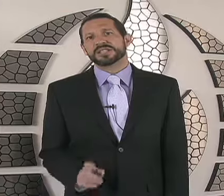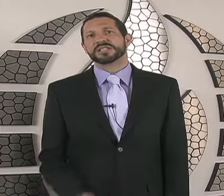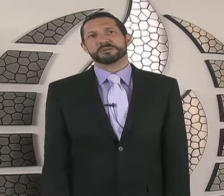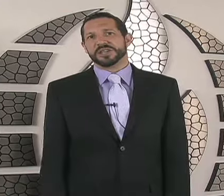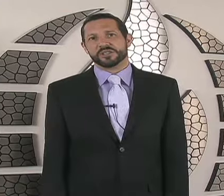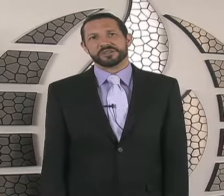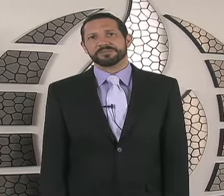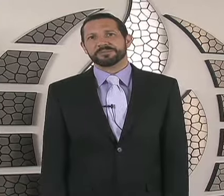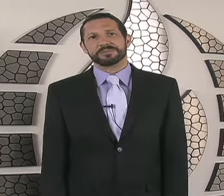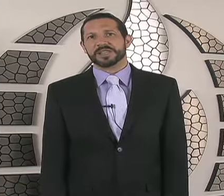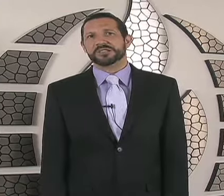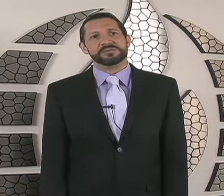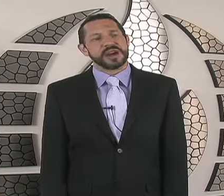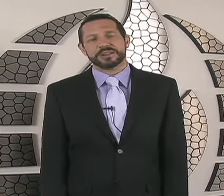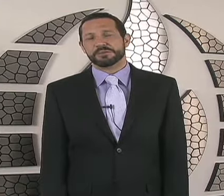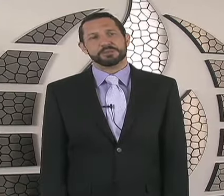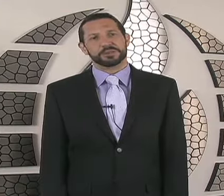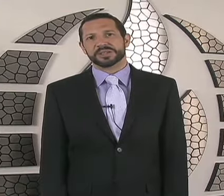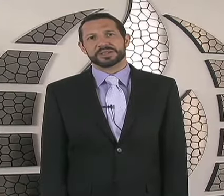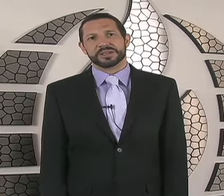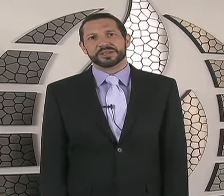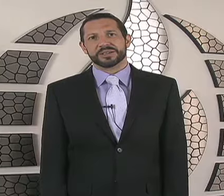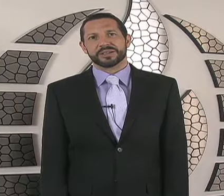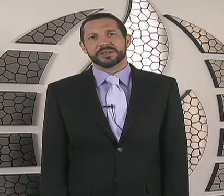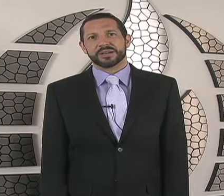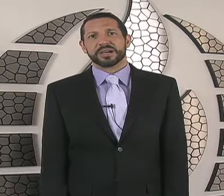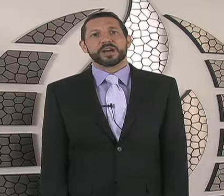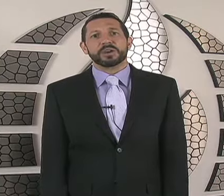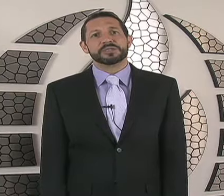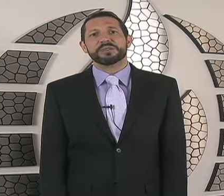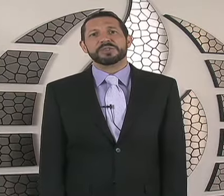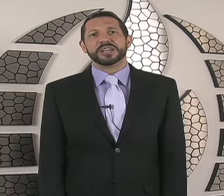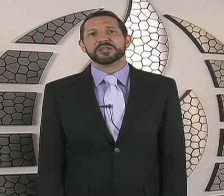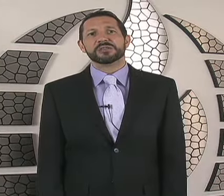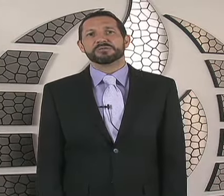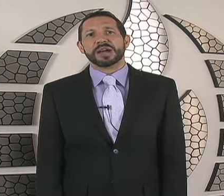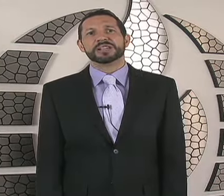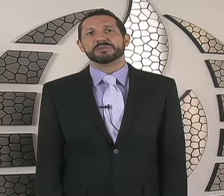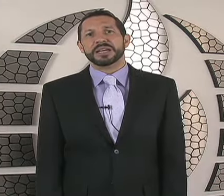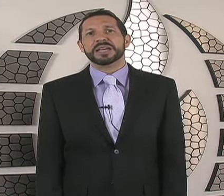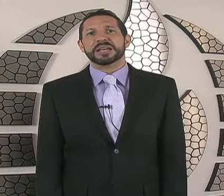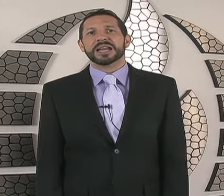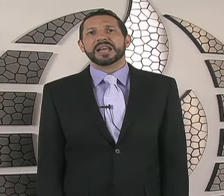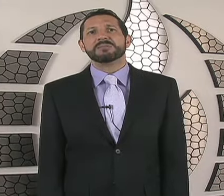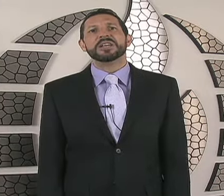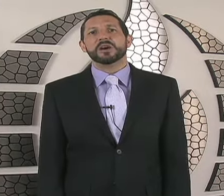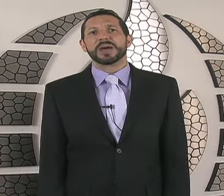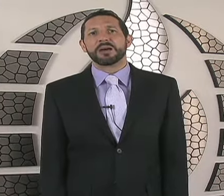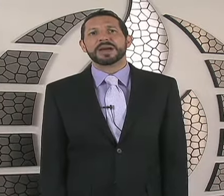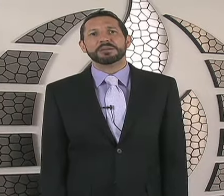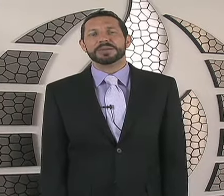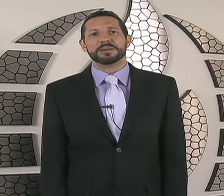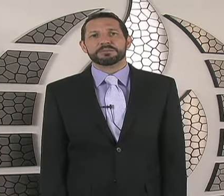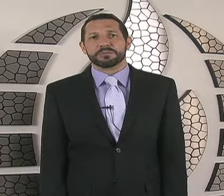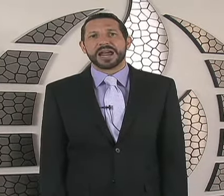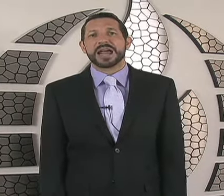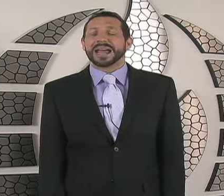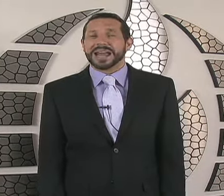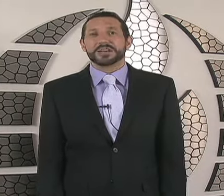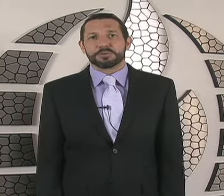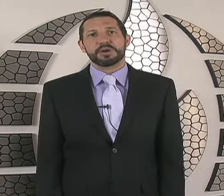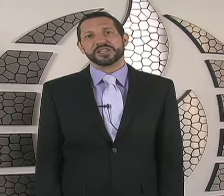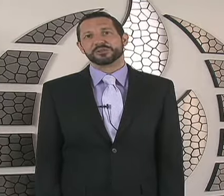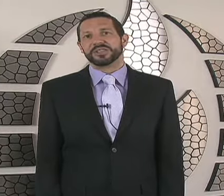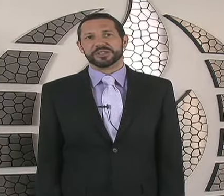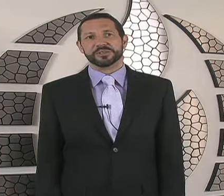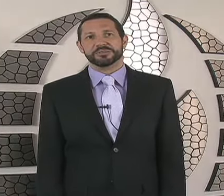Your participation is very important. And I want to invite you to write to me and let me know how I can be in prayer